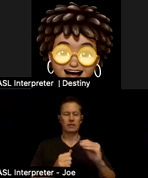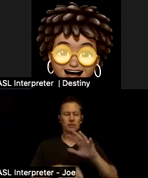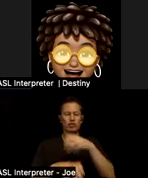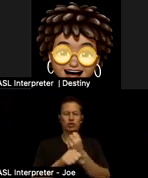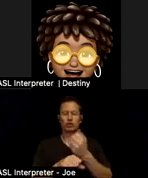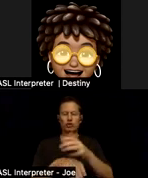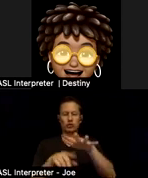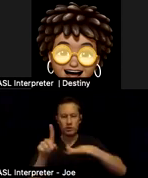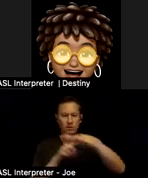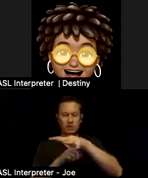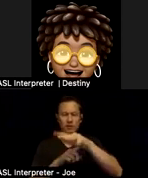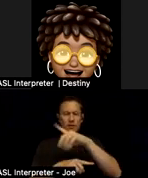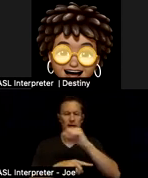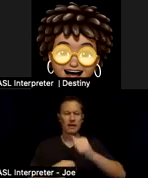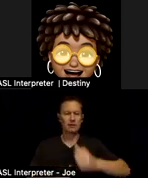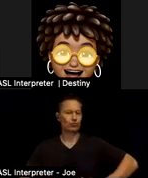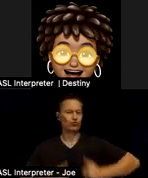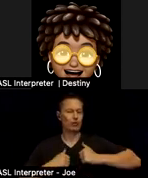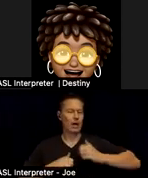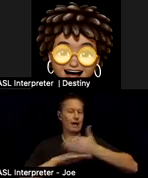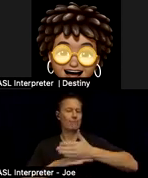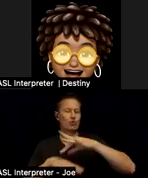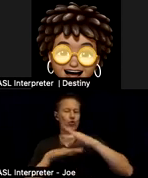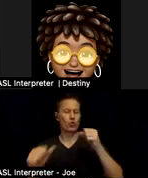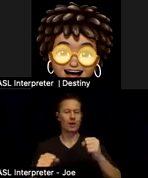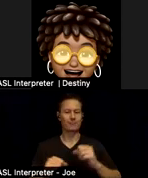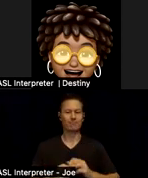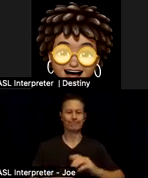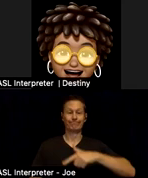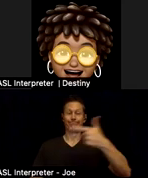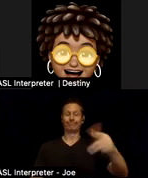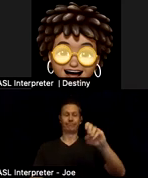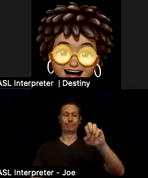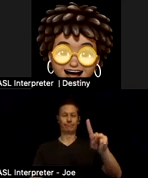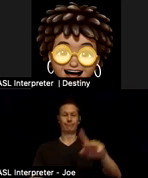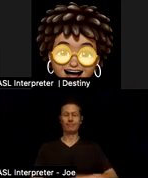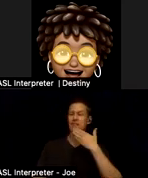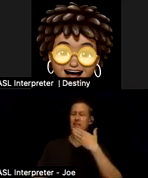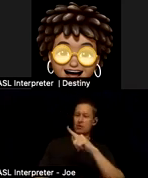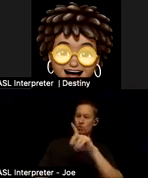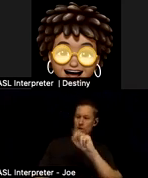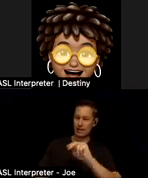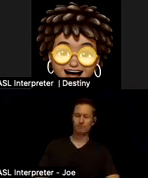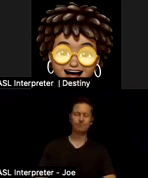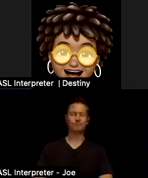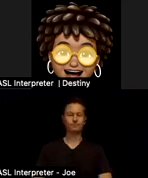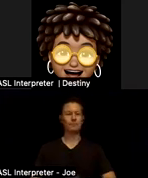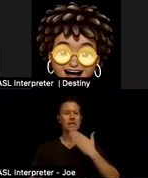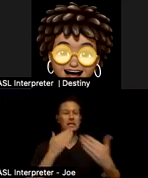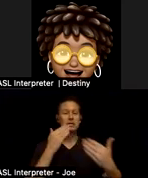space and thrive after an earthquake. Okay, over to you, Mark. Thank you, Glen, and thank you all